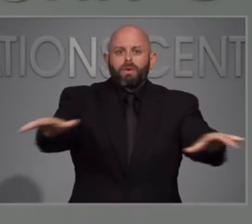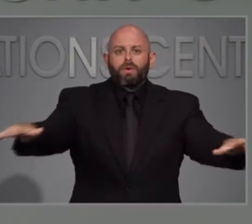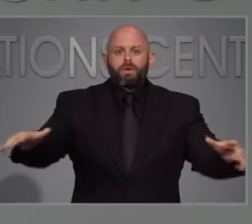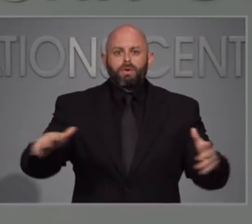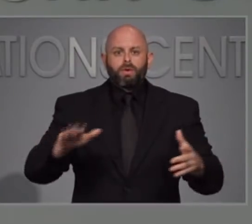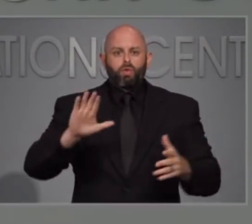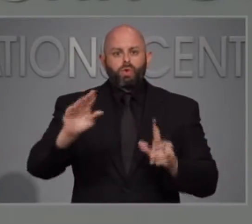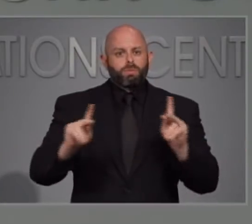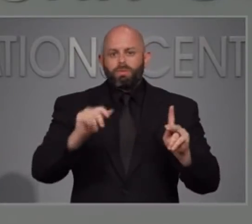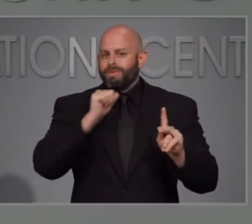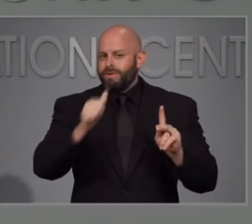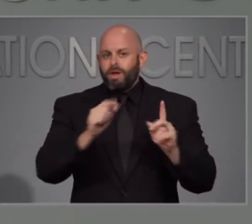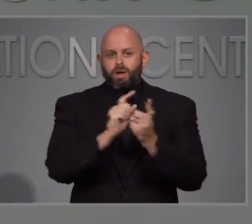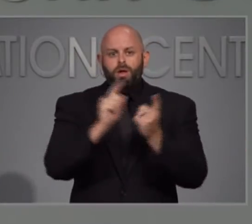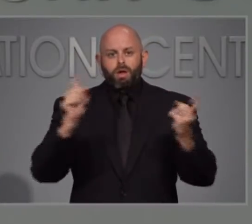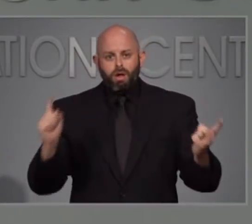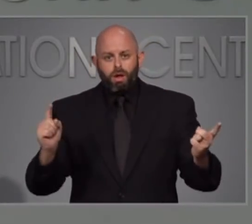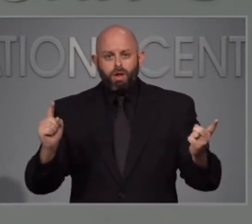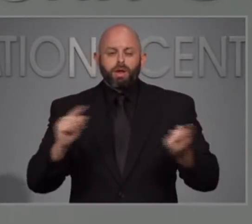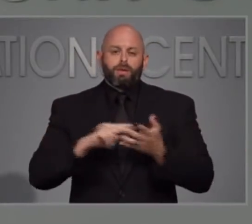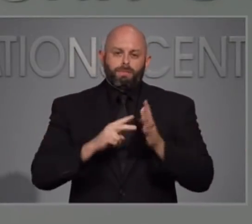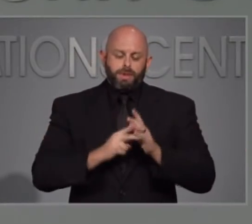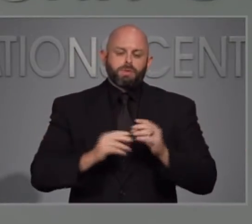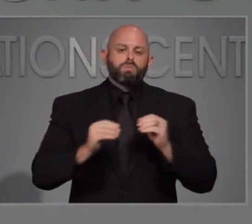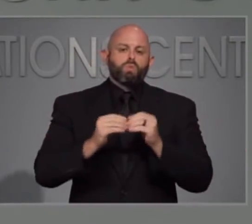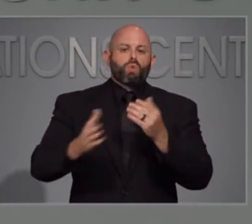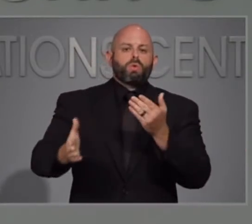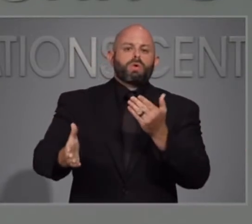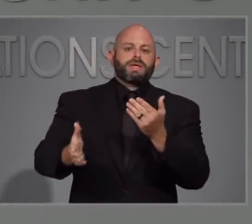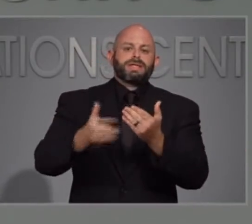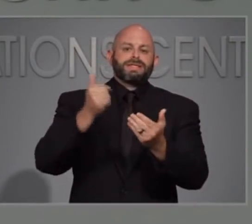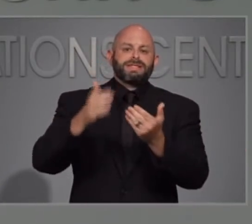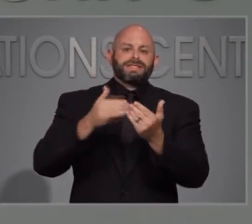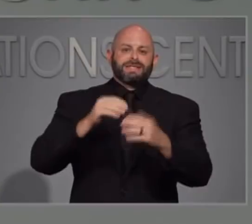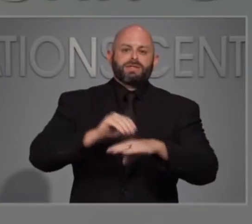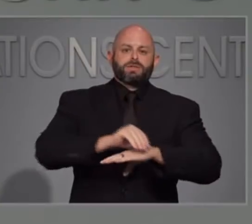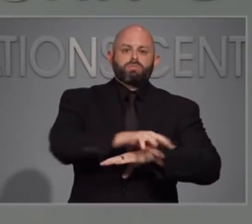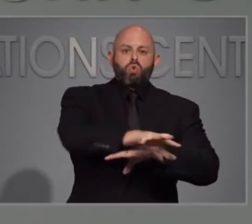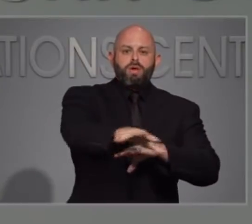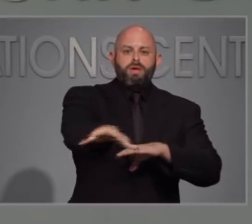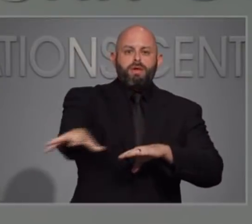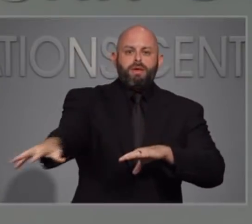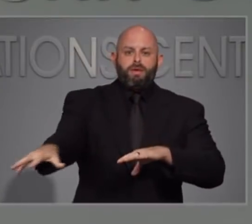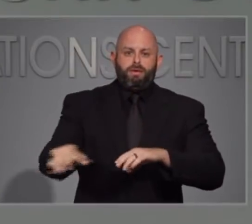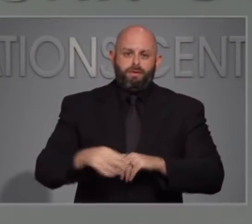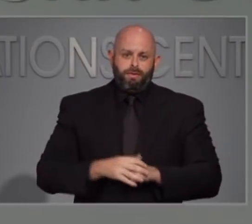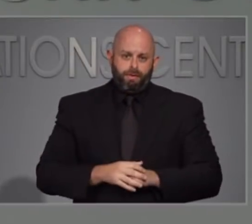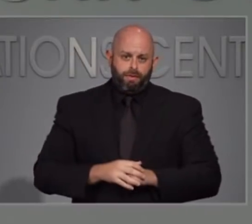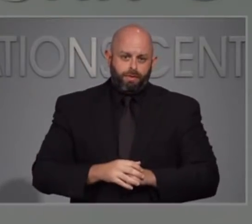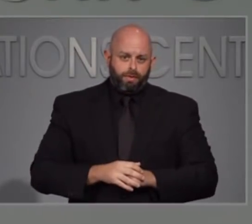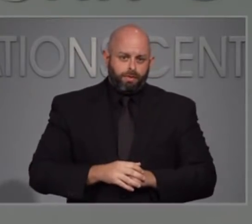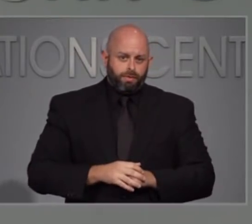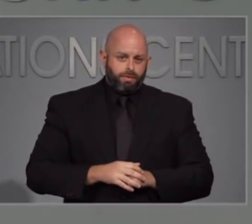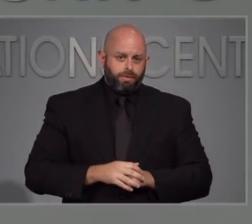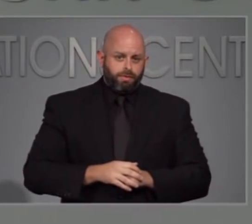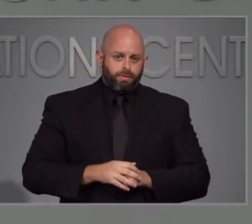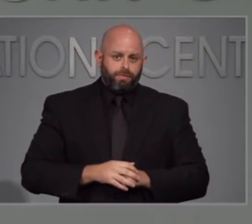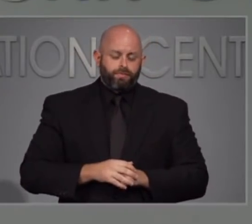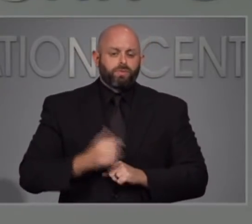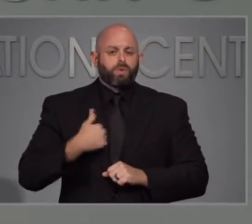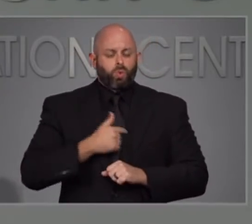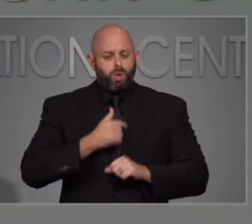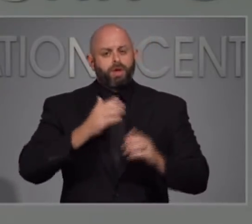social distancing, it is much easier for the virus to spread. And so we